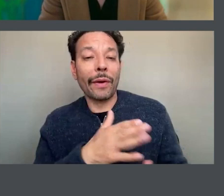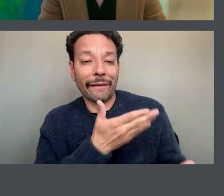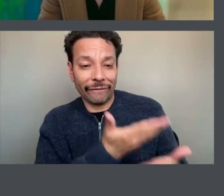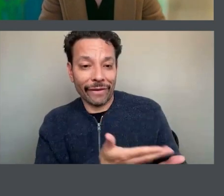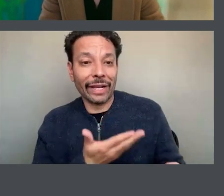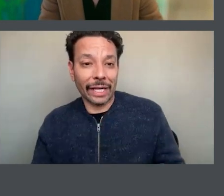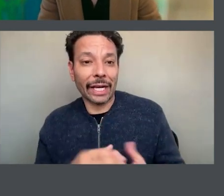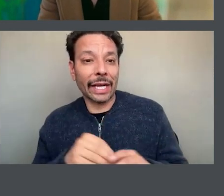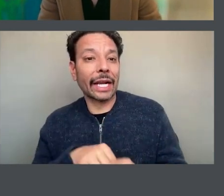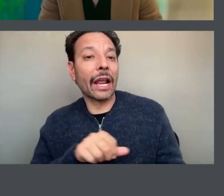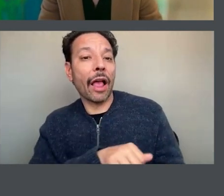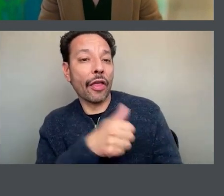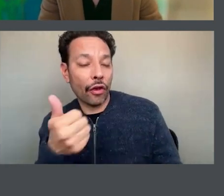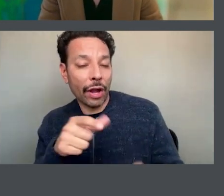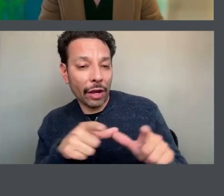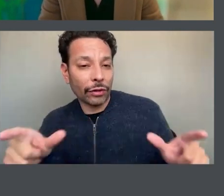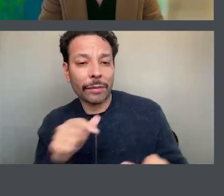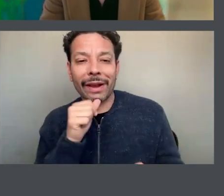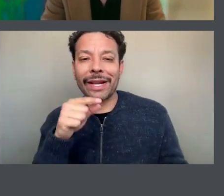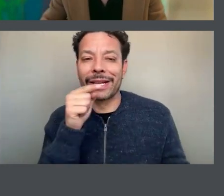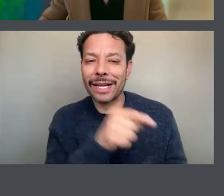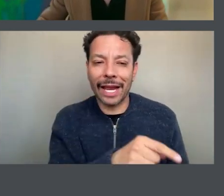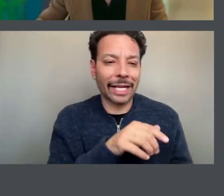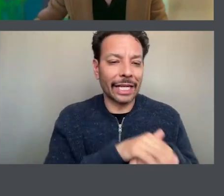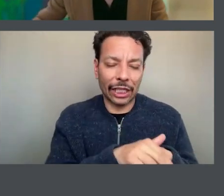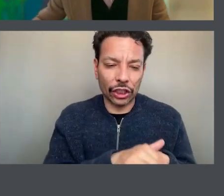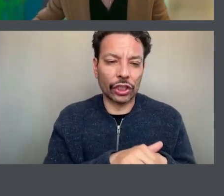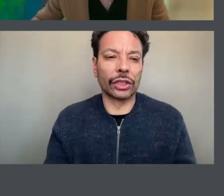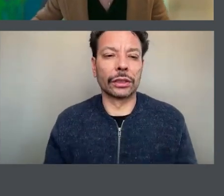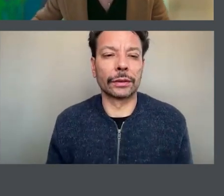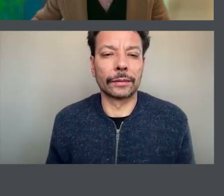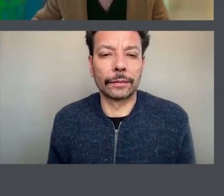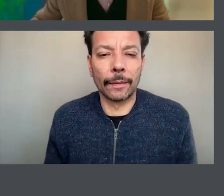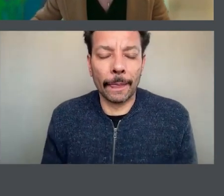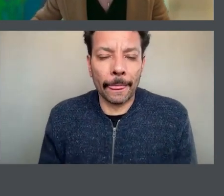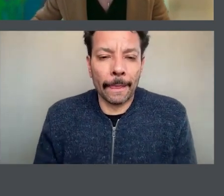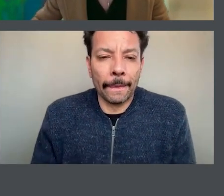been validated in other languages, but not the English language version.